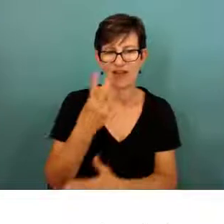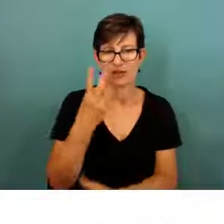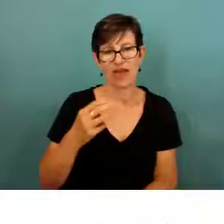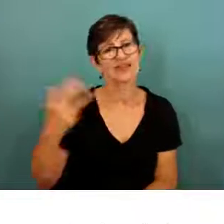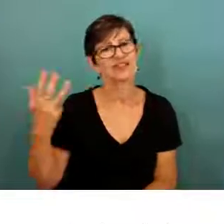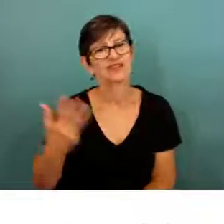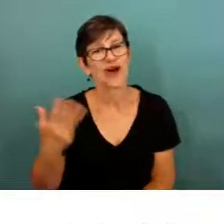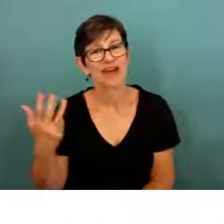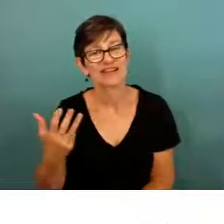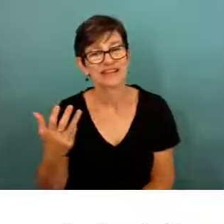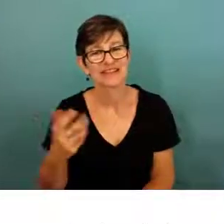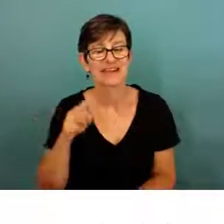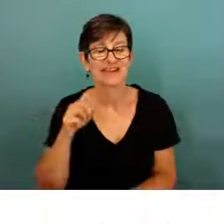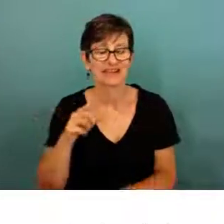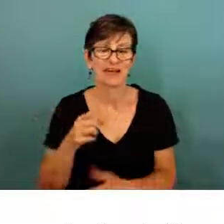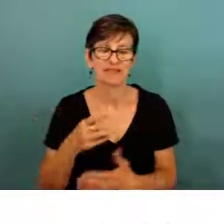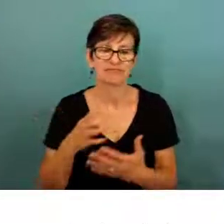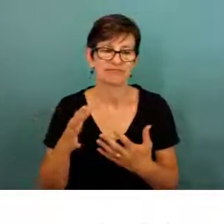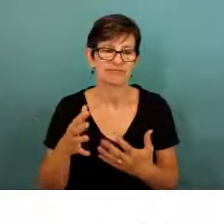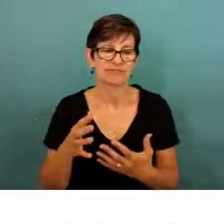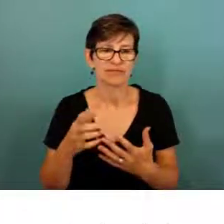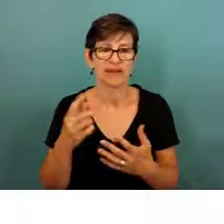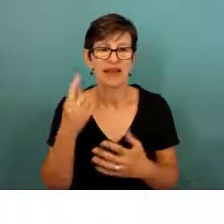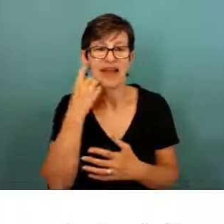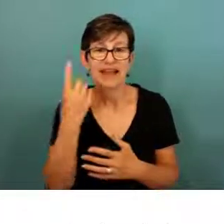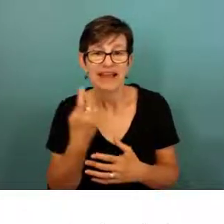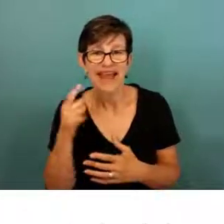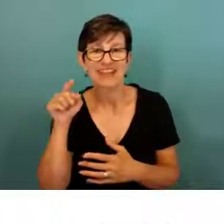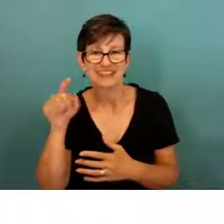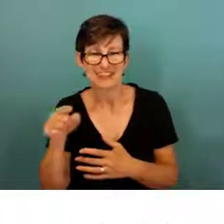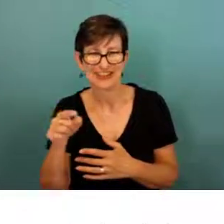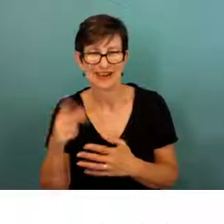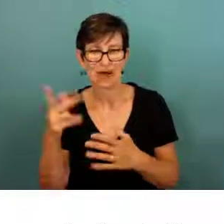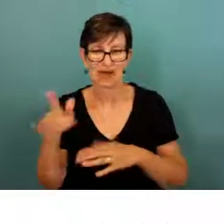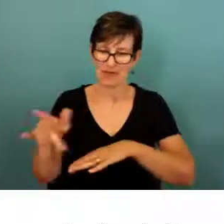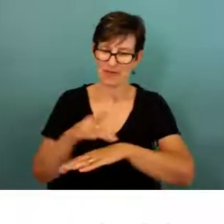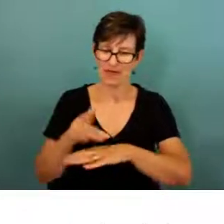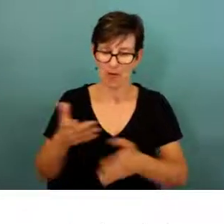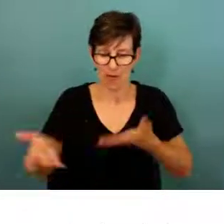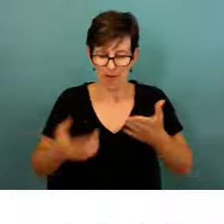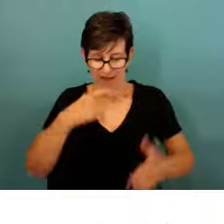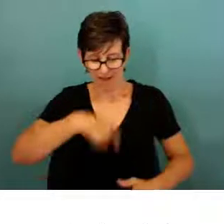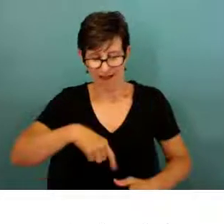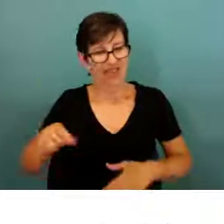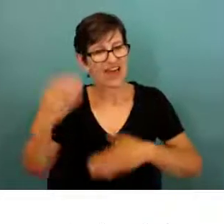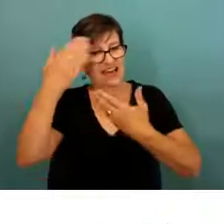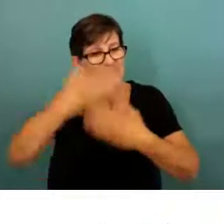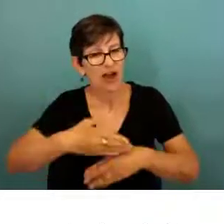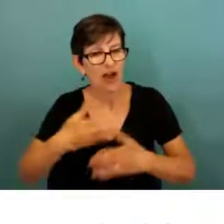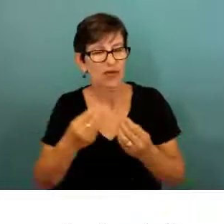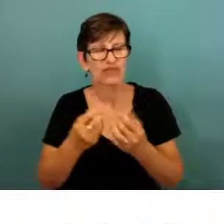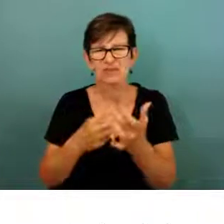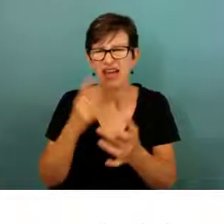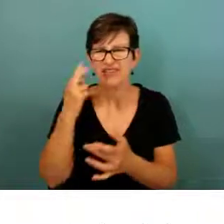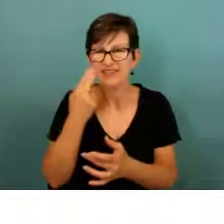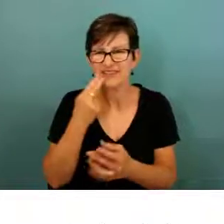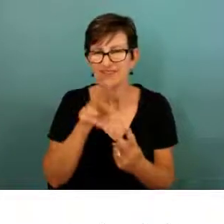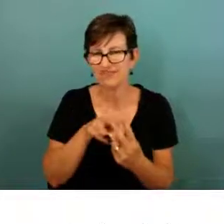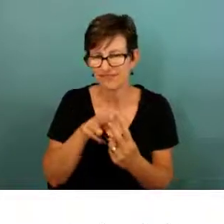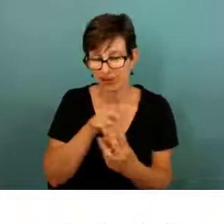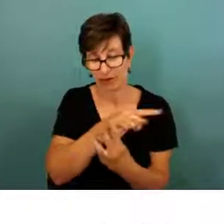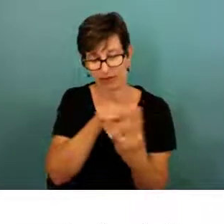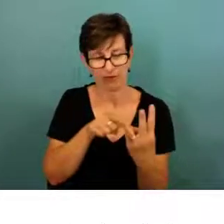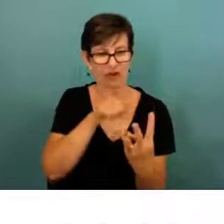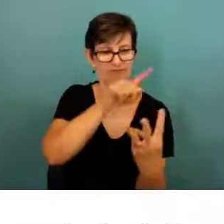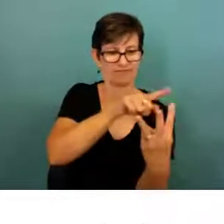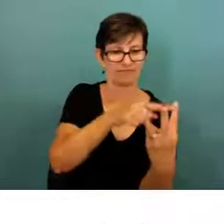was one of the key performers of that night. This is a photo of Kate with a couple of other performers. So we've done a fair bit in the